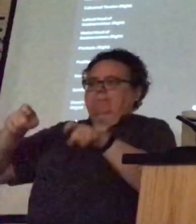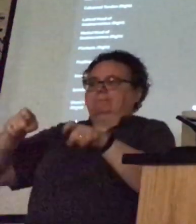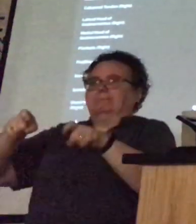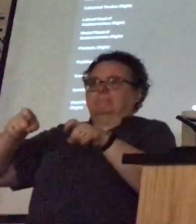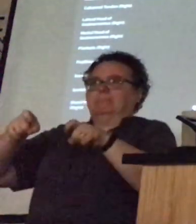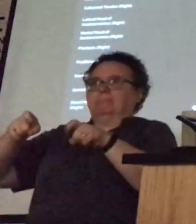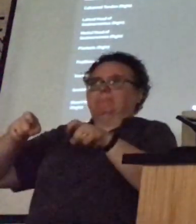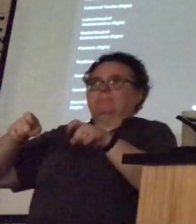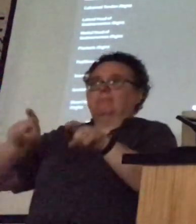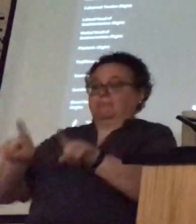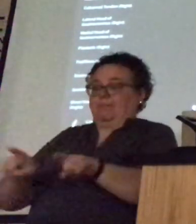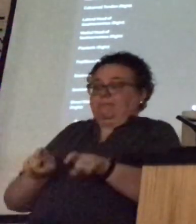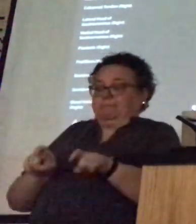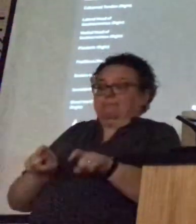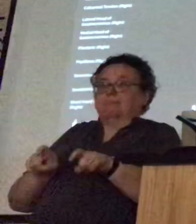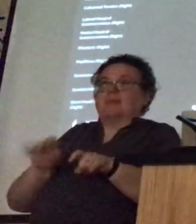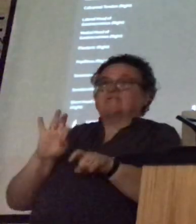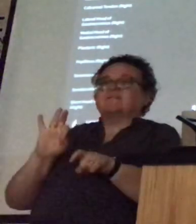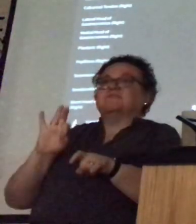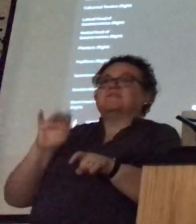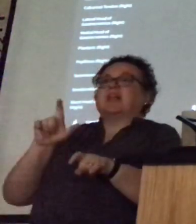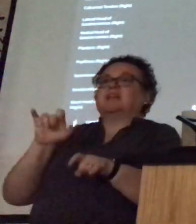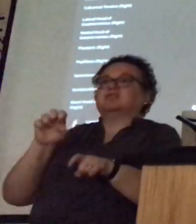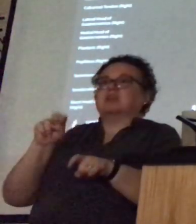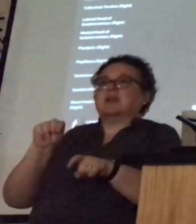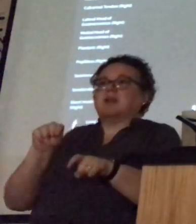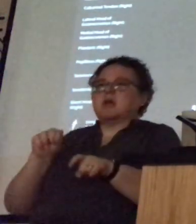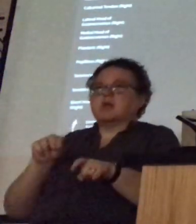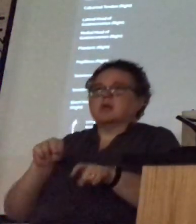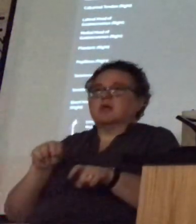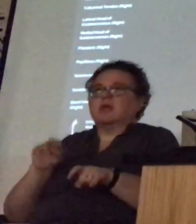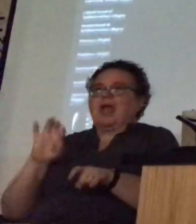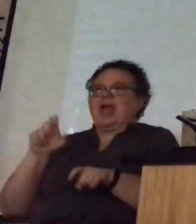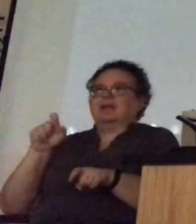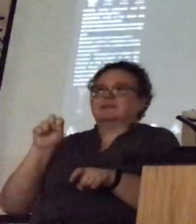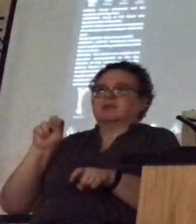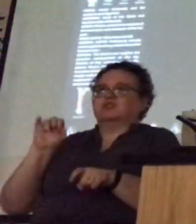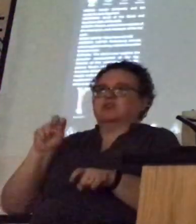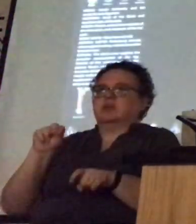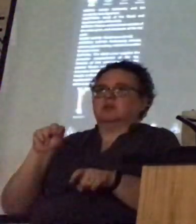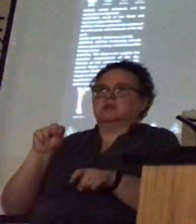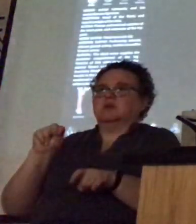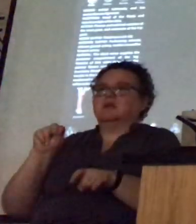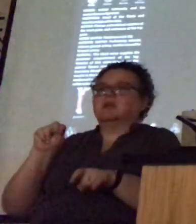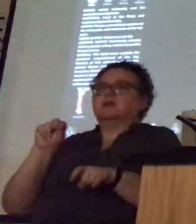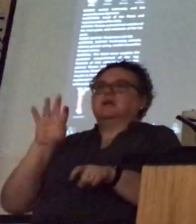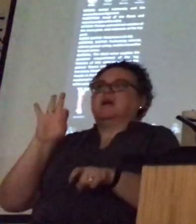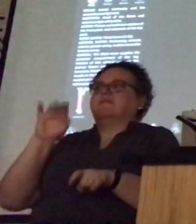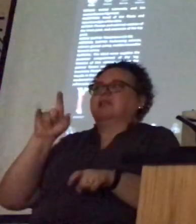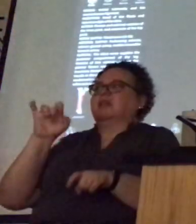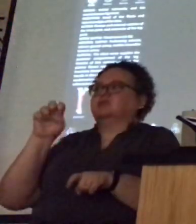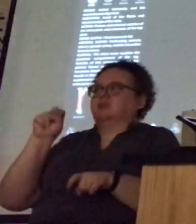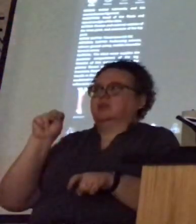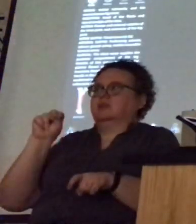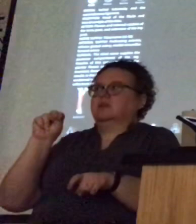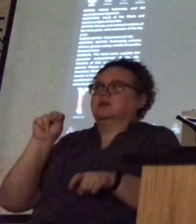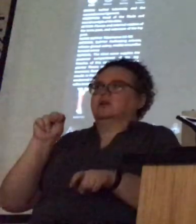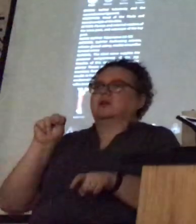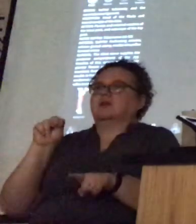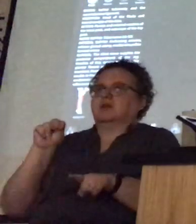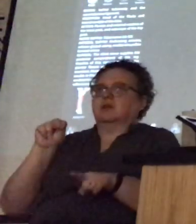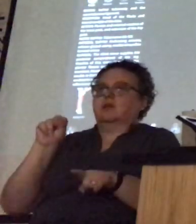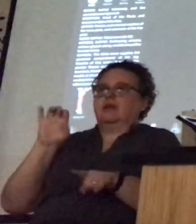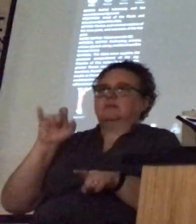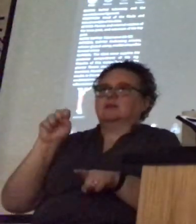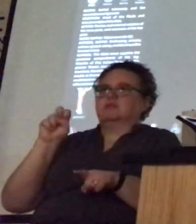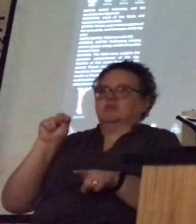Okay, so that's that. I'll just tease you with the app a little bit, show you how useful it could be if you, when you start using